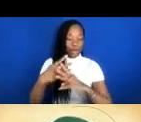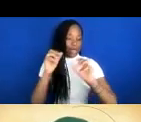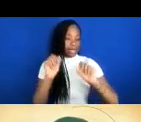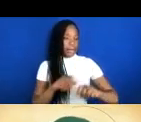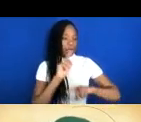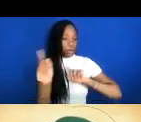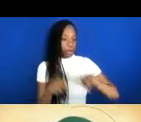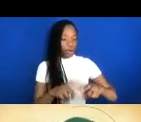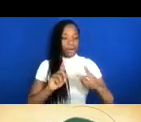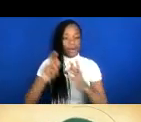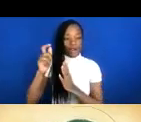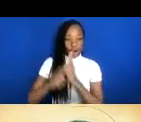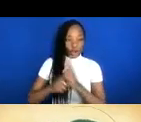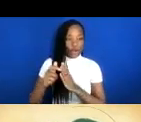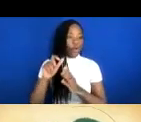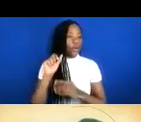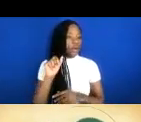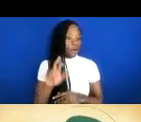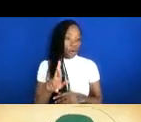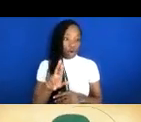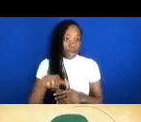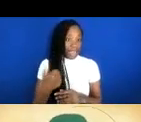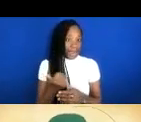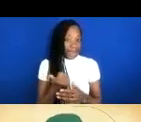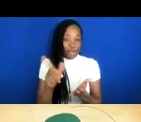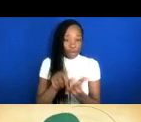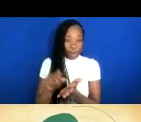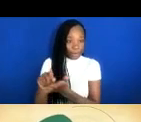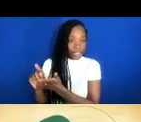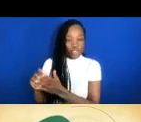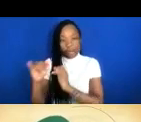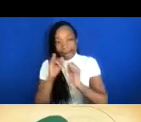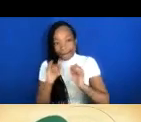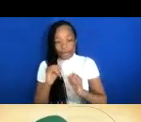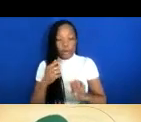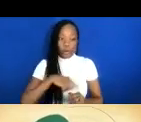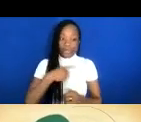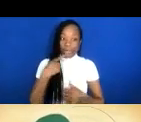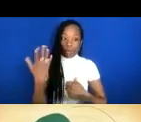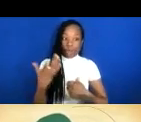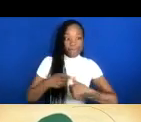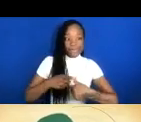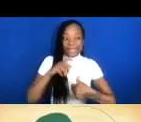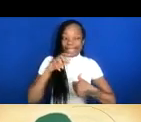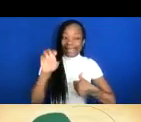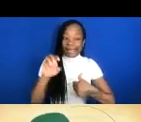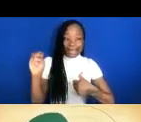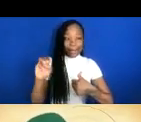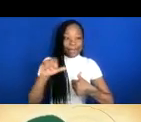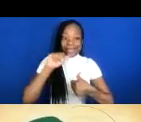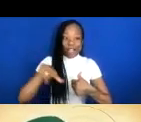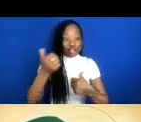we always include. One, again, EM is not an alternative to the prison system. It's an alternate form